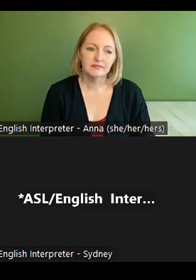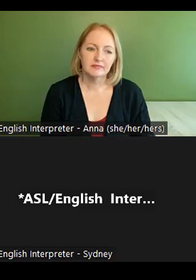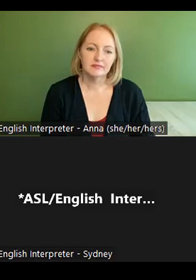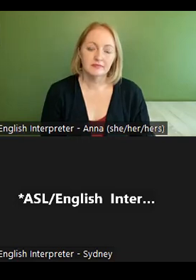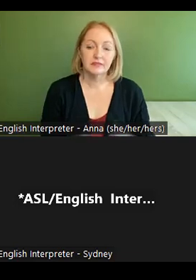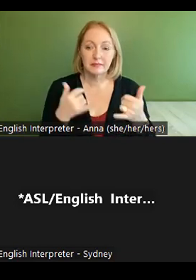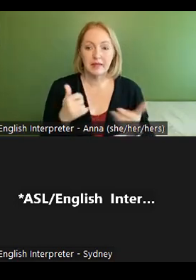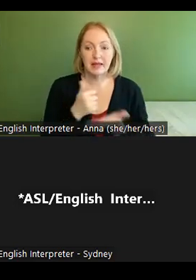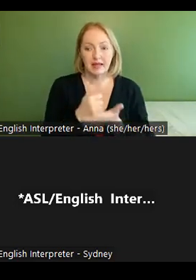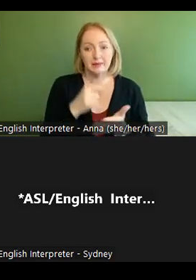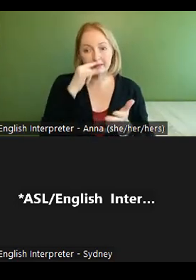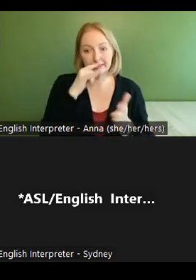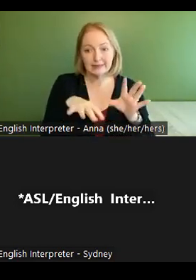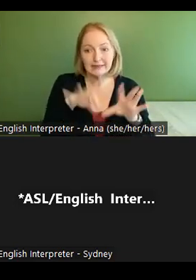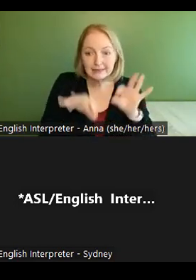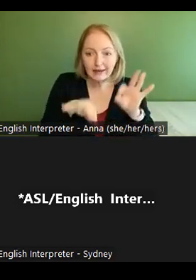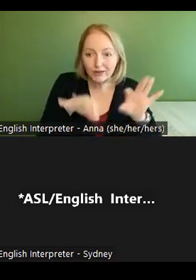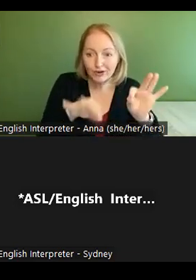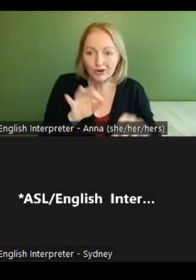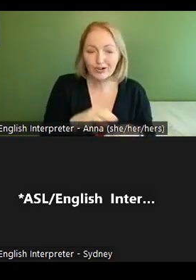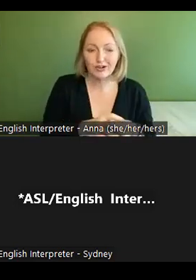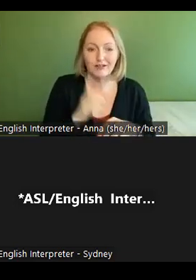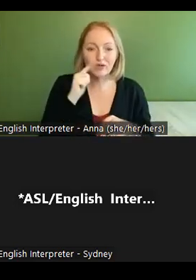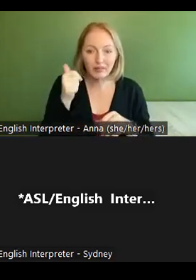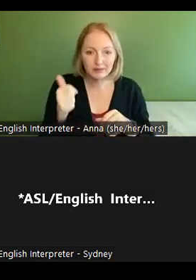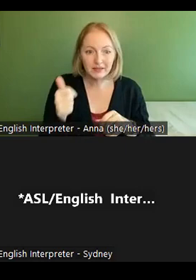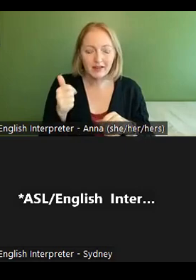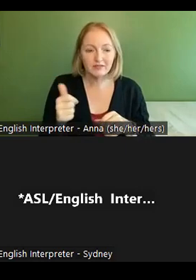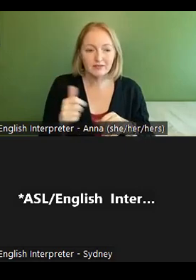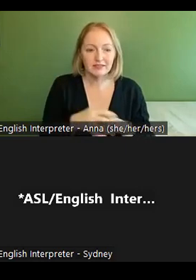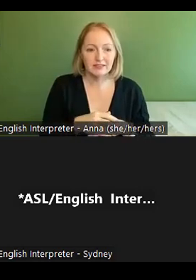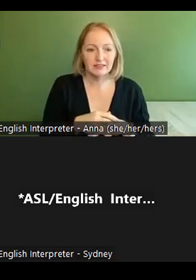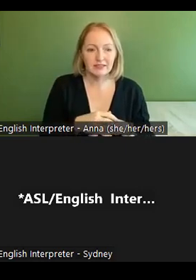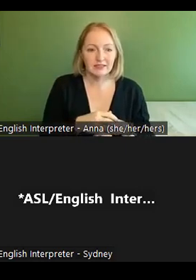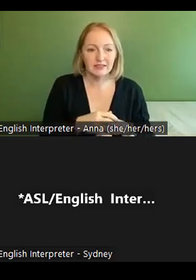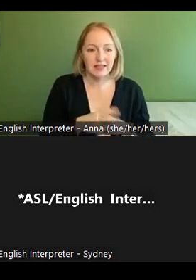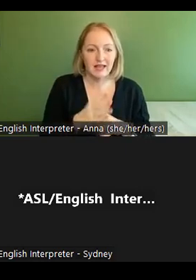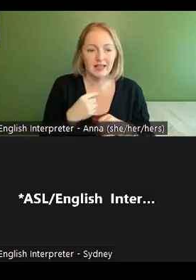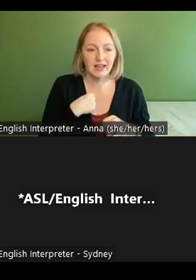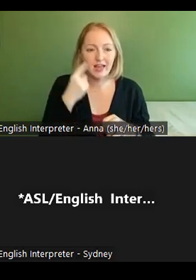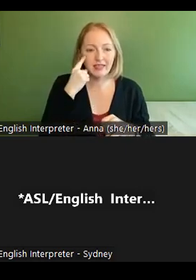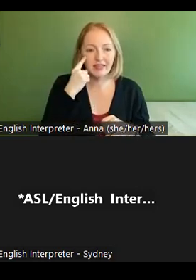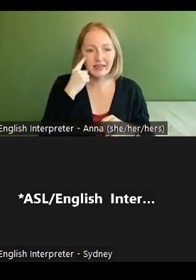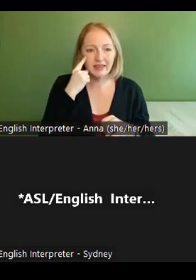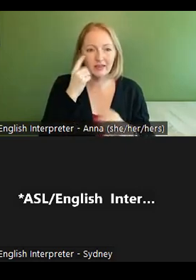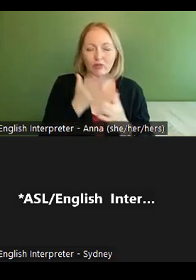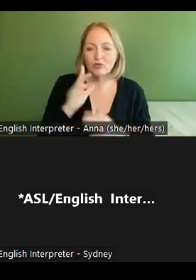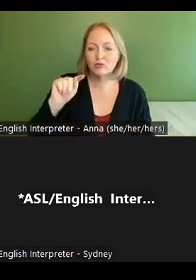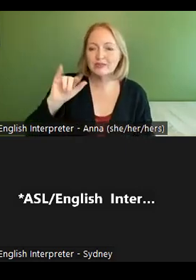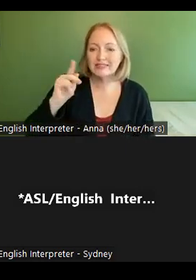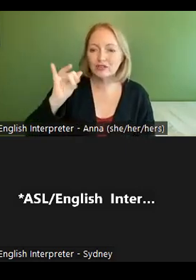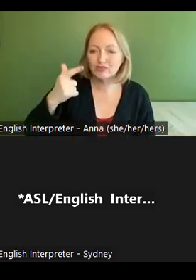Play helps kids discover for themselves. And I think through tinkering, it